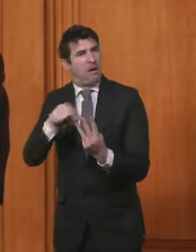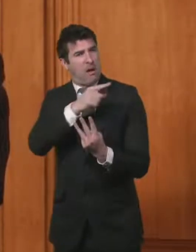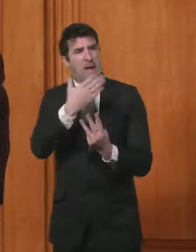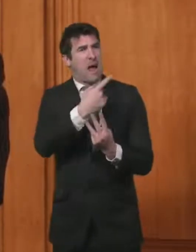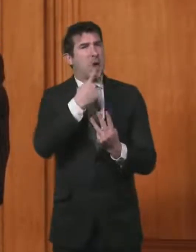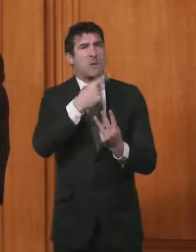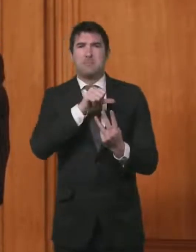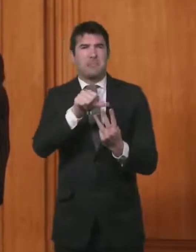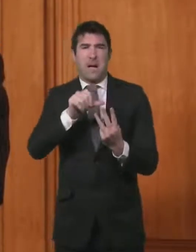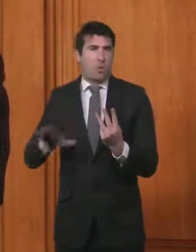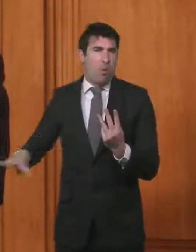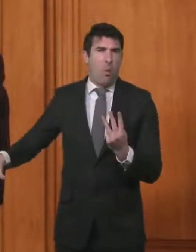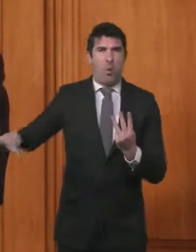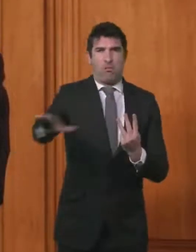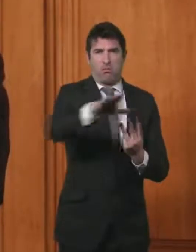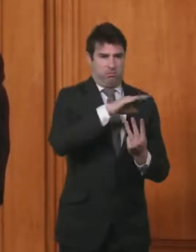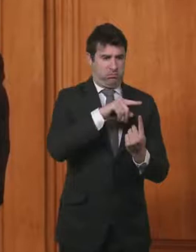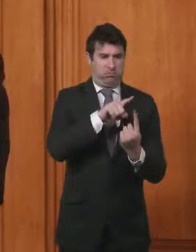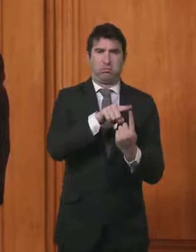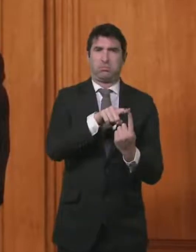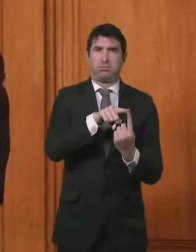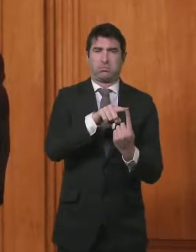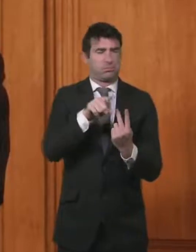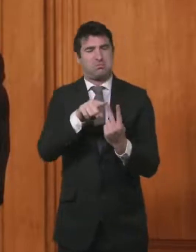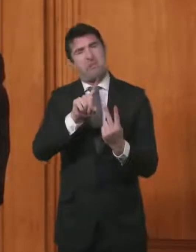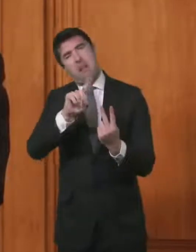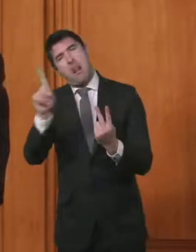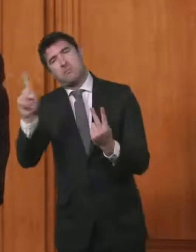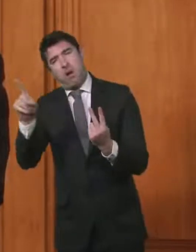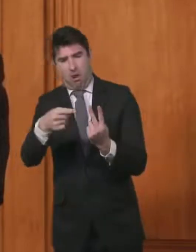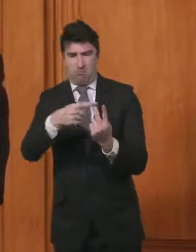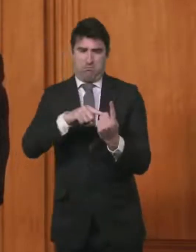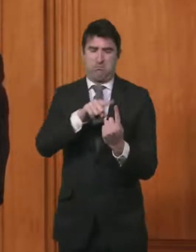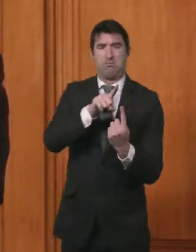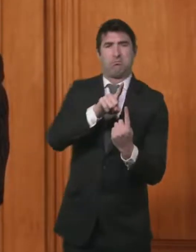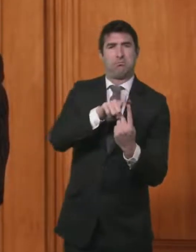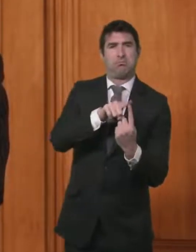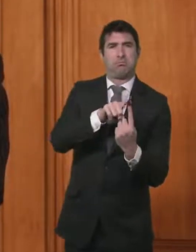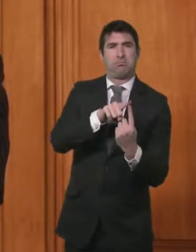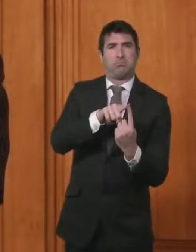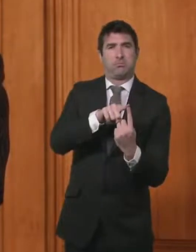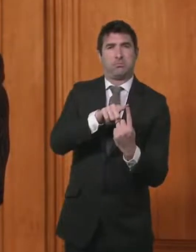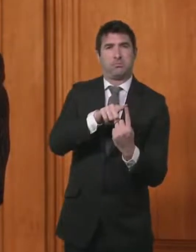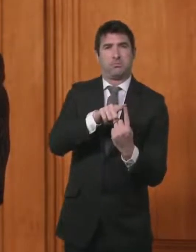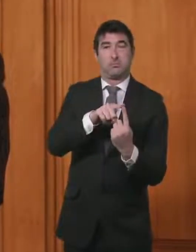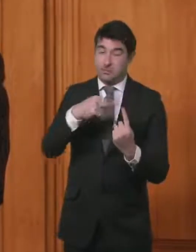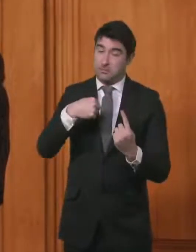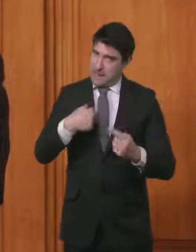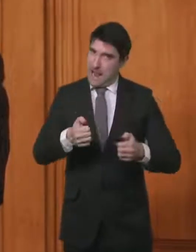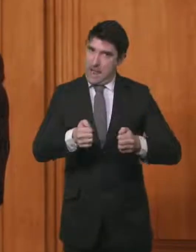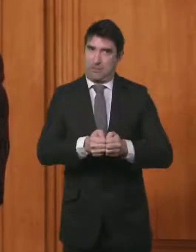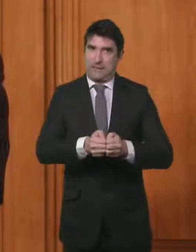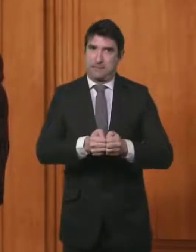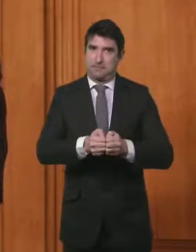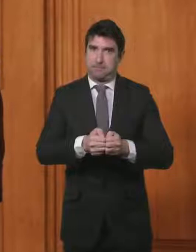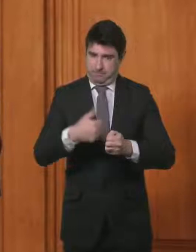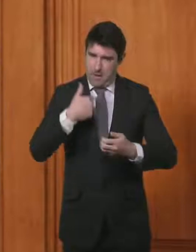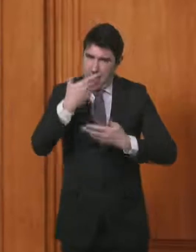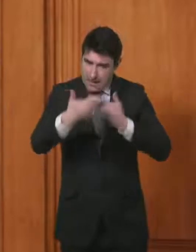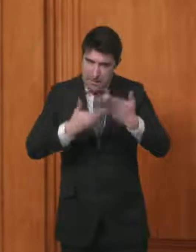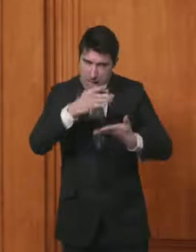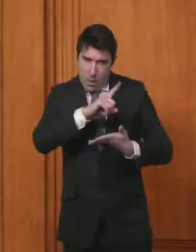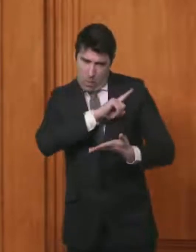there are high levels of protection from both vaccines after the first dose. Secondly,